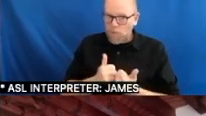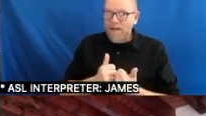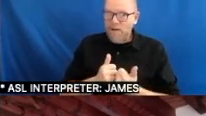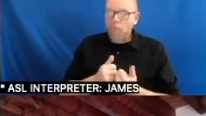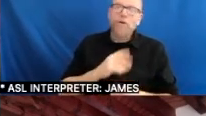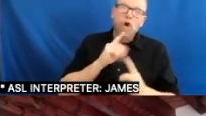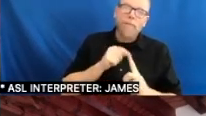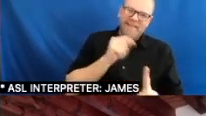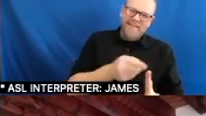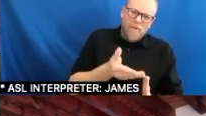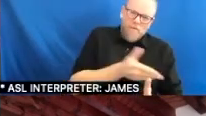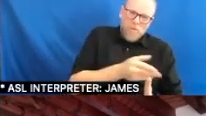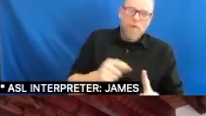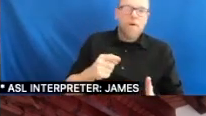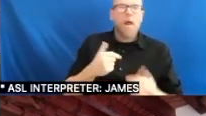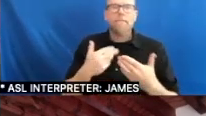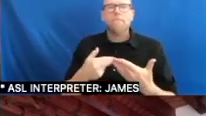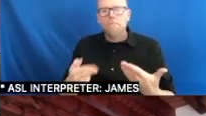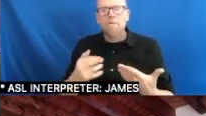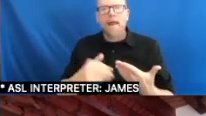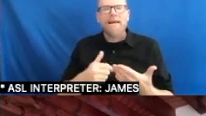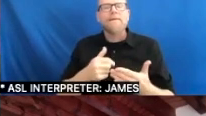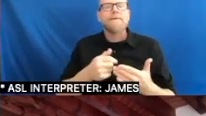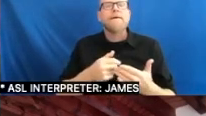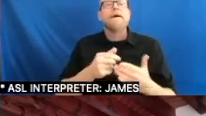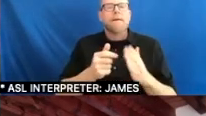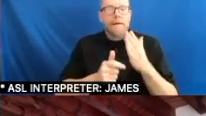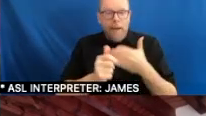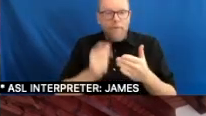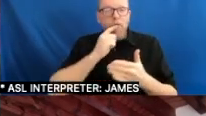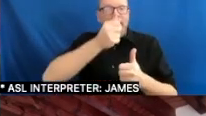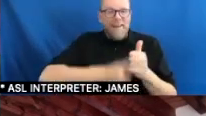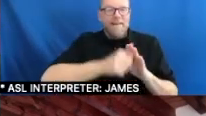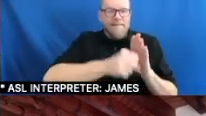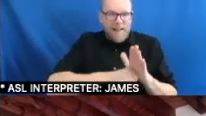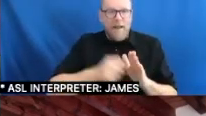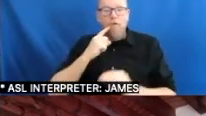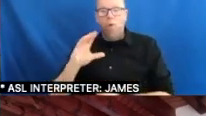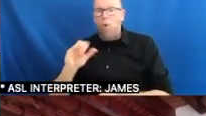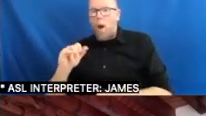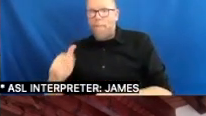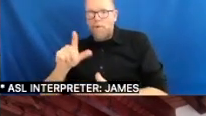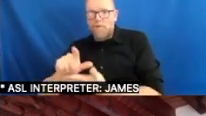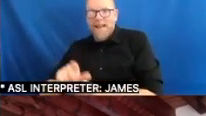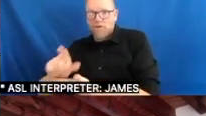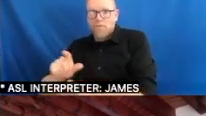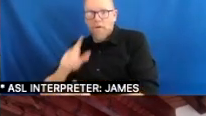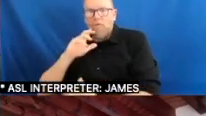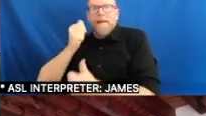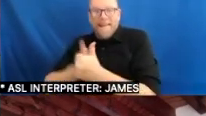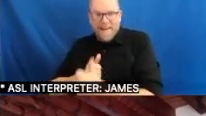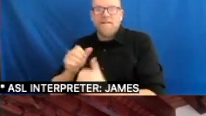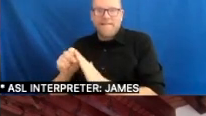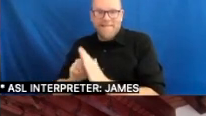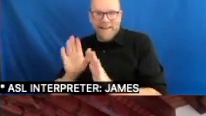and they have a lot of resources, like a state-by-state guide on the cooperative statutes for each state.